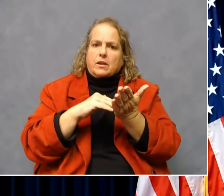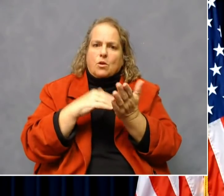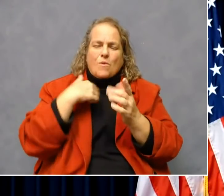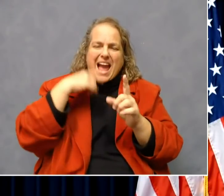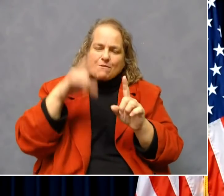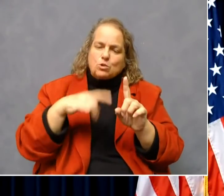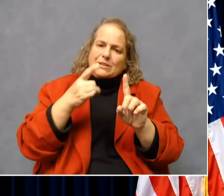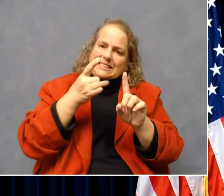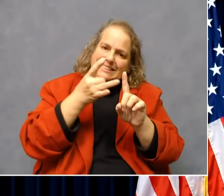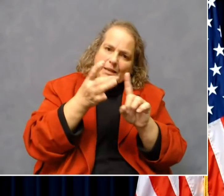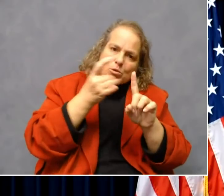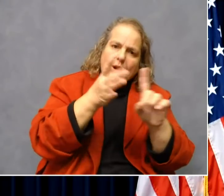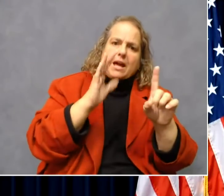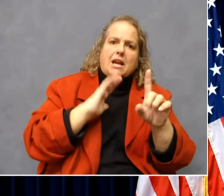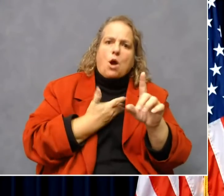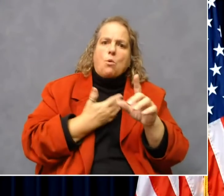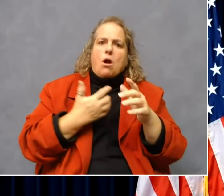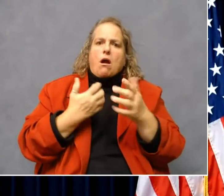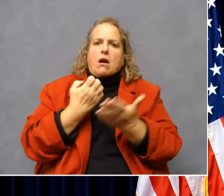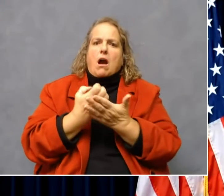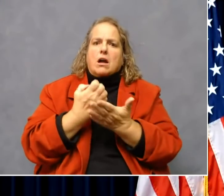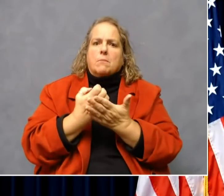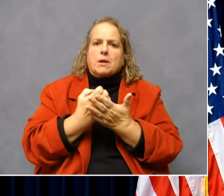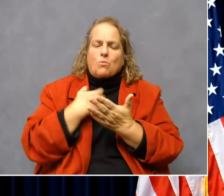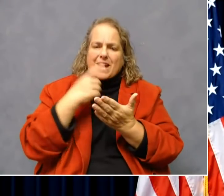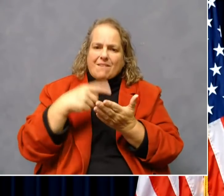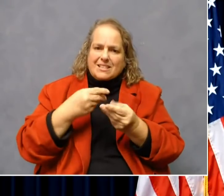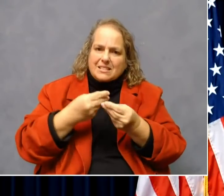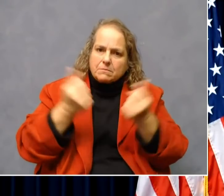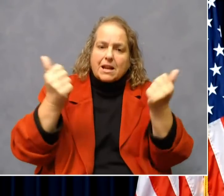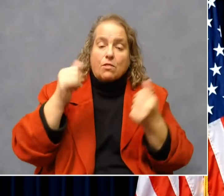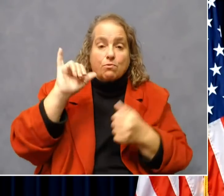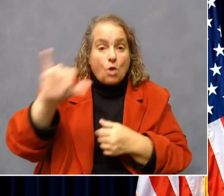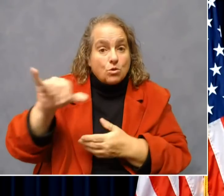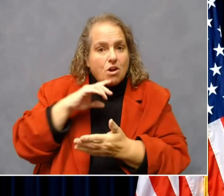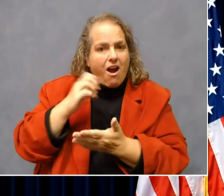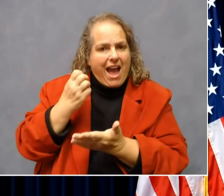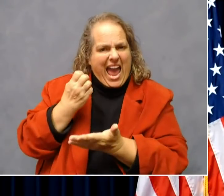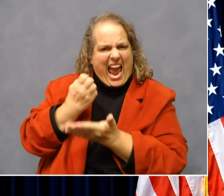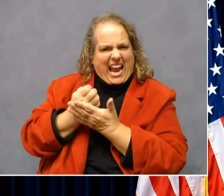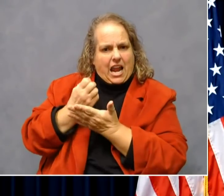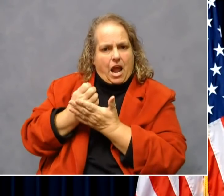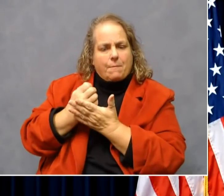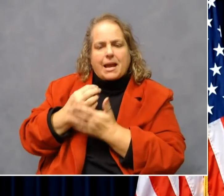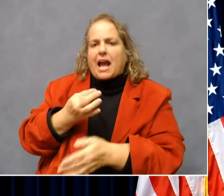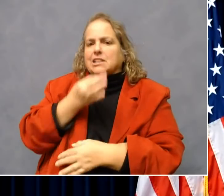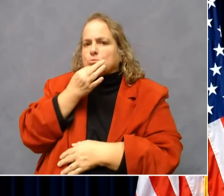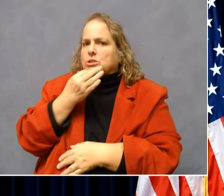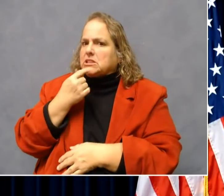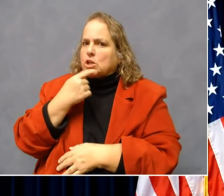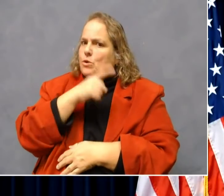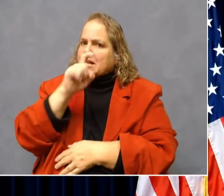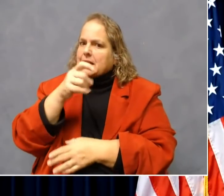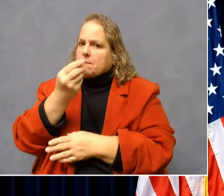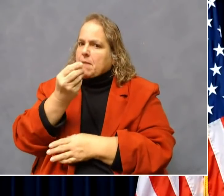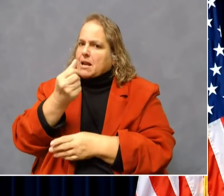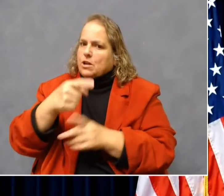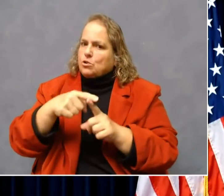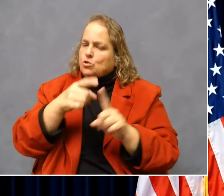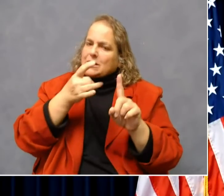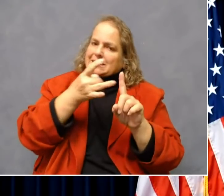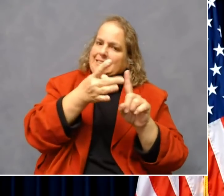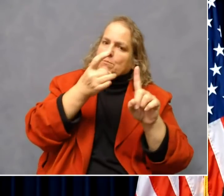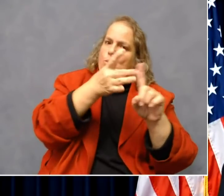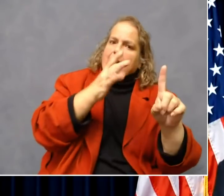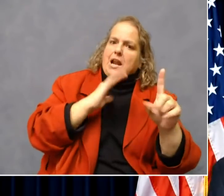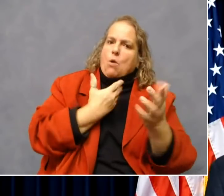are economic experts. So we really need that package to go through.